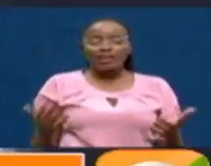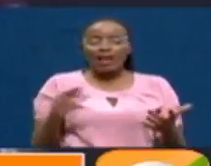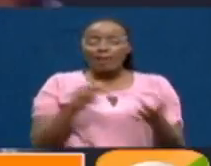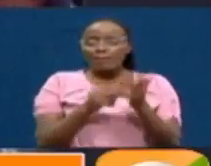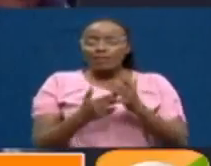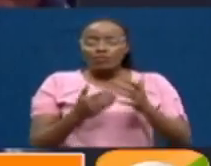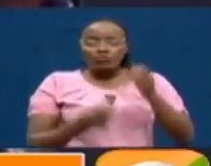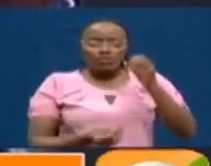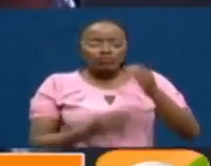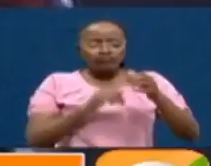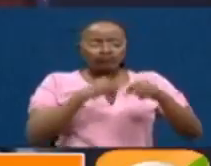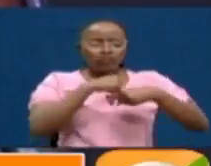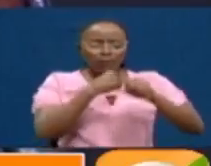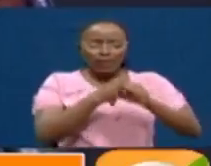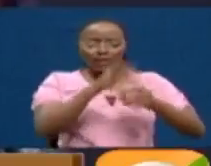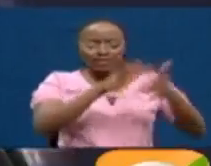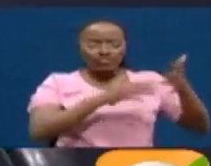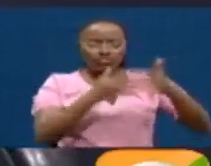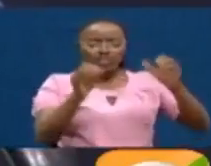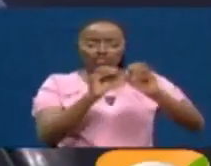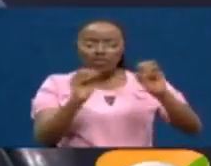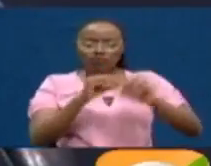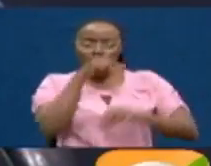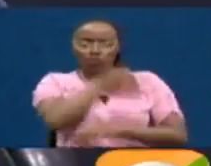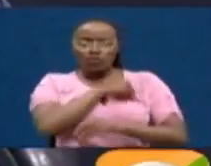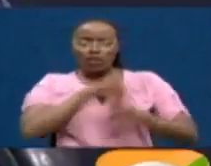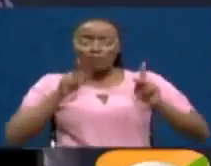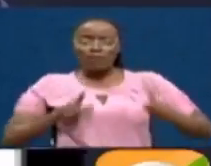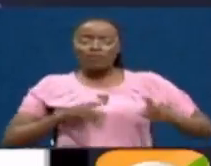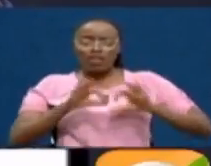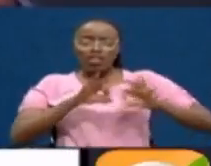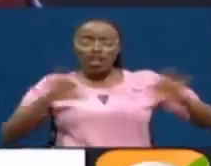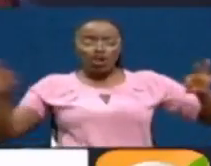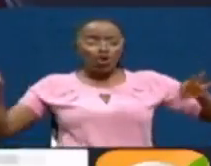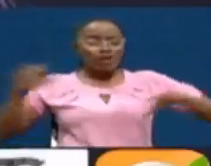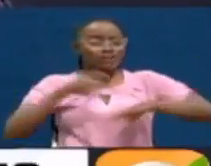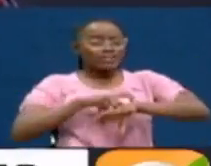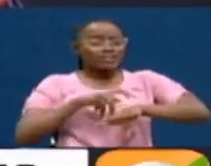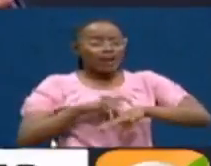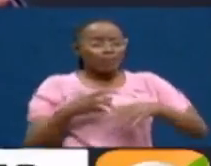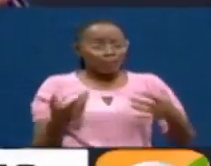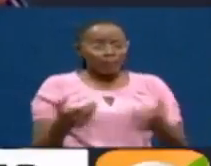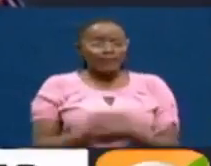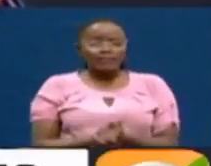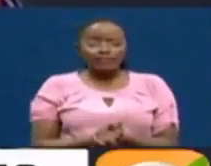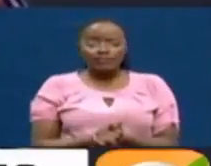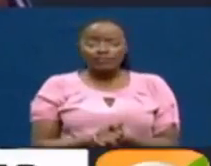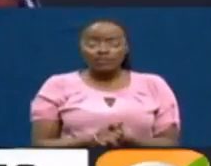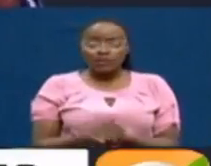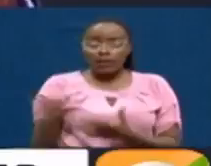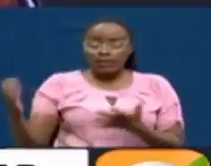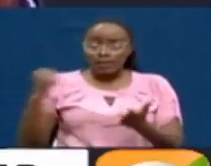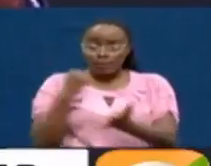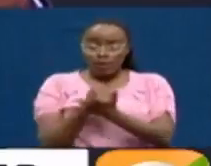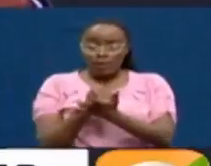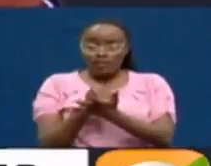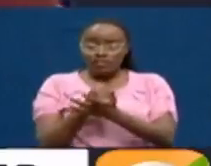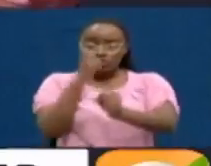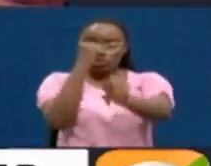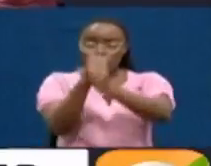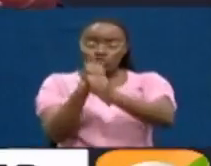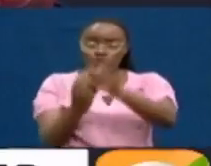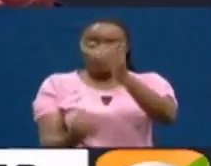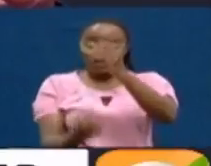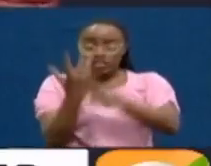in structures that can be able to benefit people in the long term. For example, let's talk about employment, job